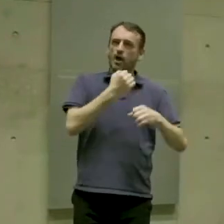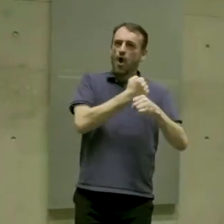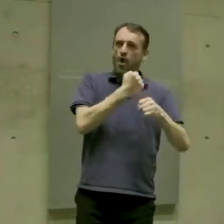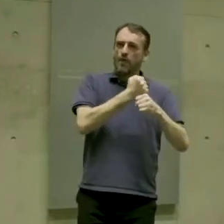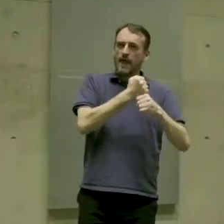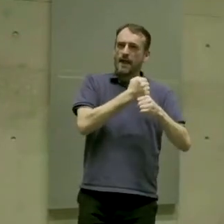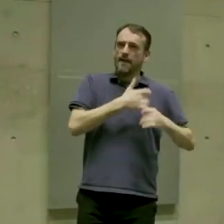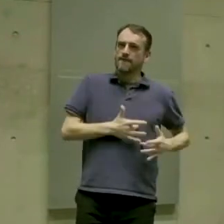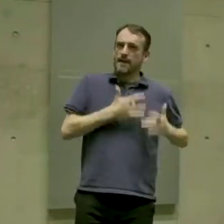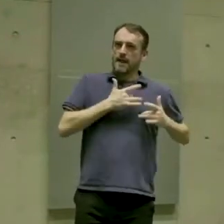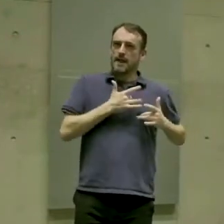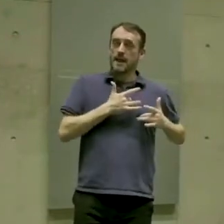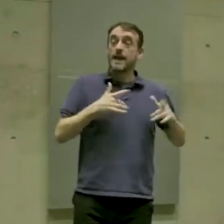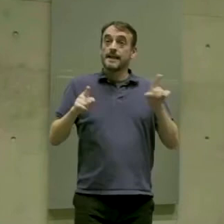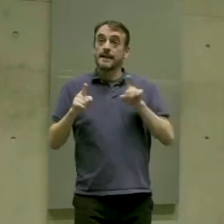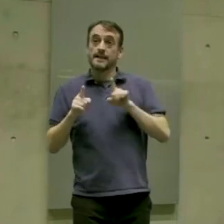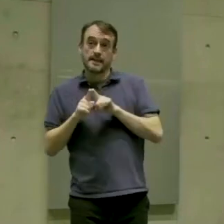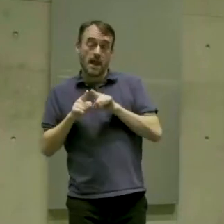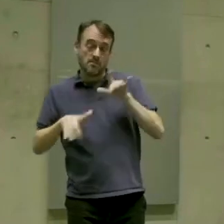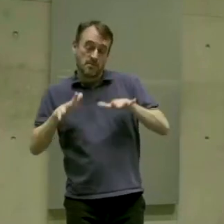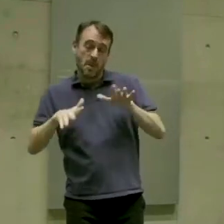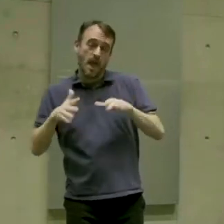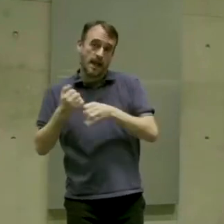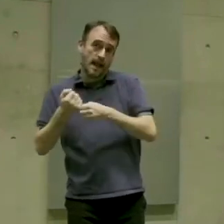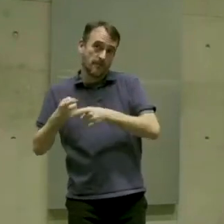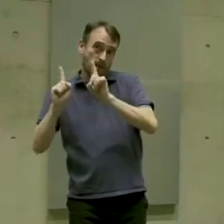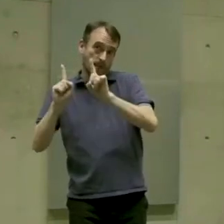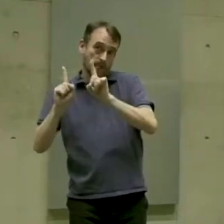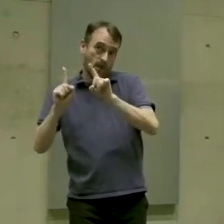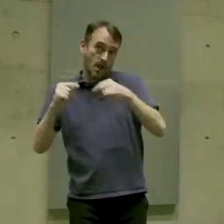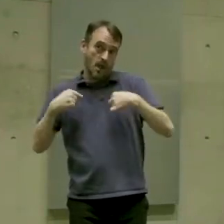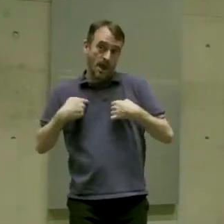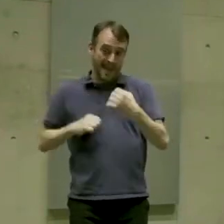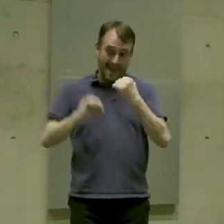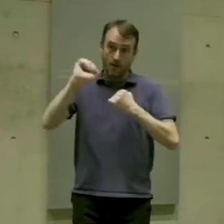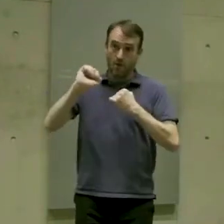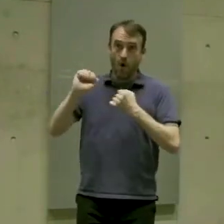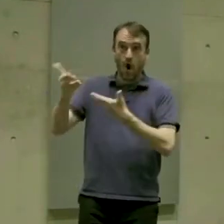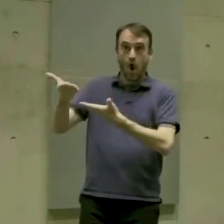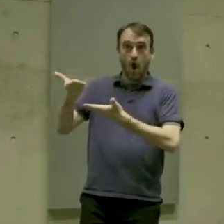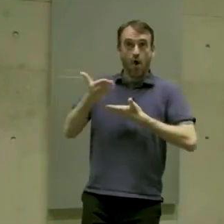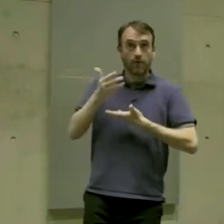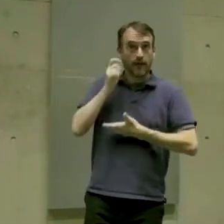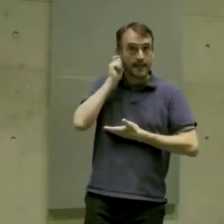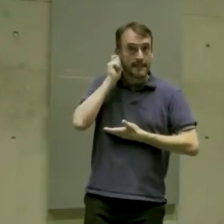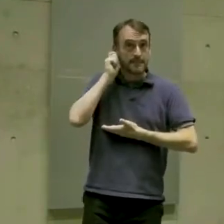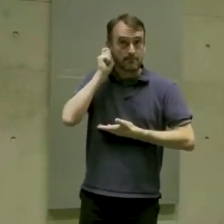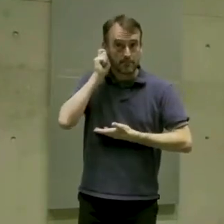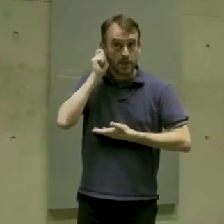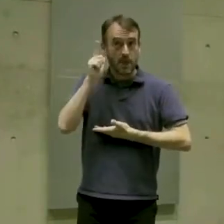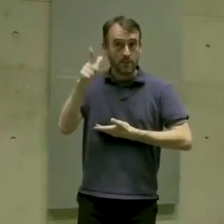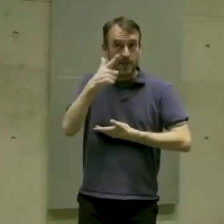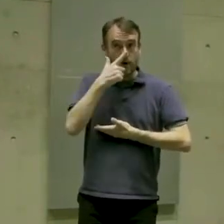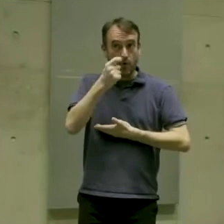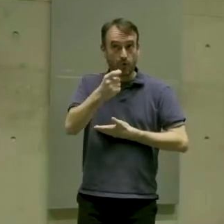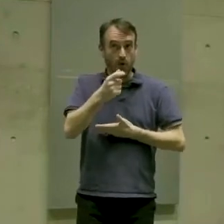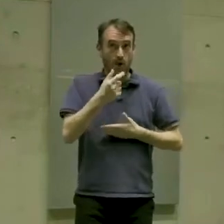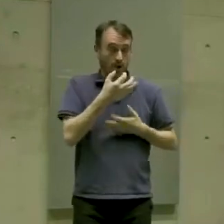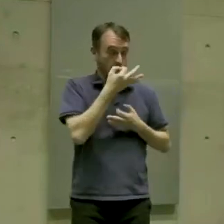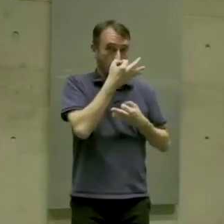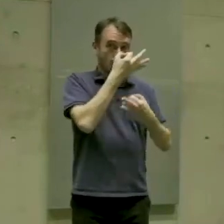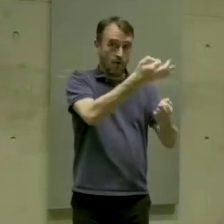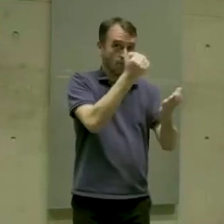games master, might offer the hero a clue 1 minute and lead them down the wrong corridor the next. It might reach